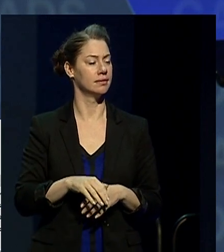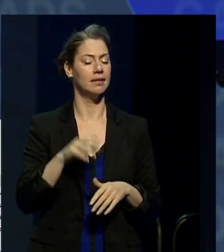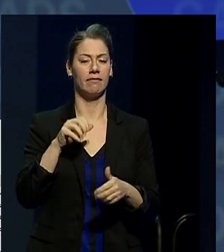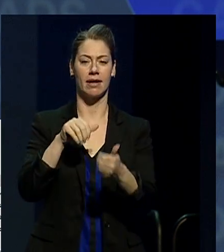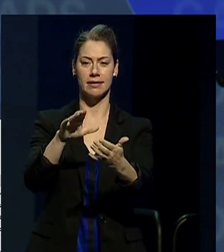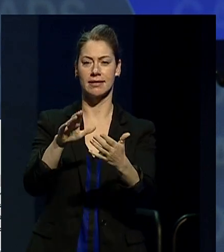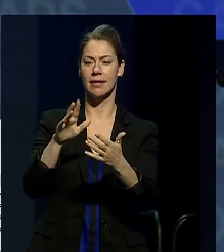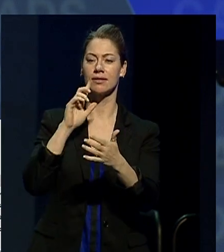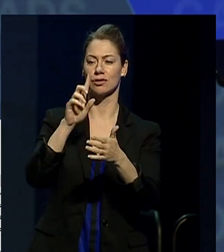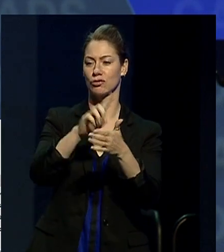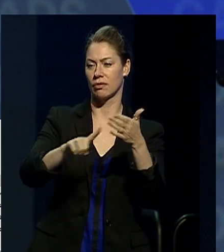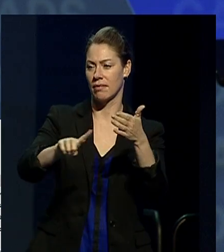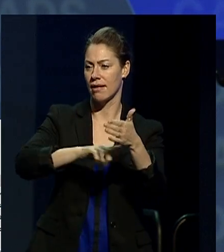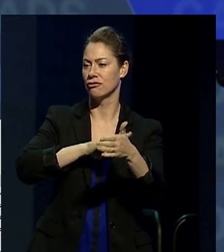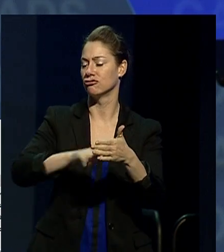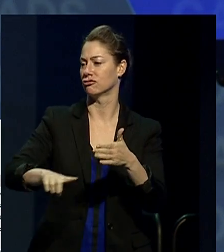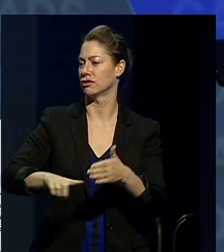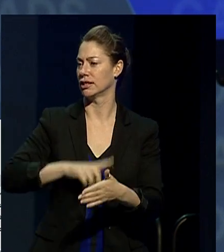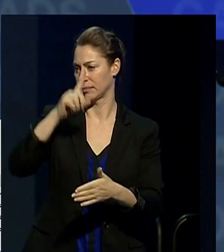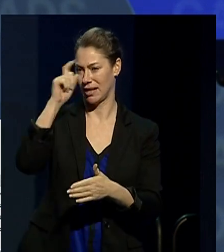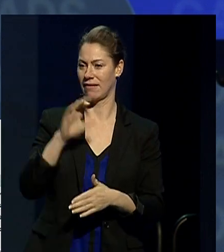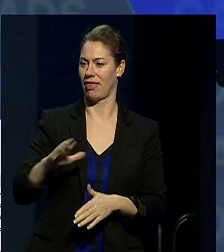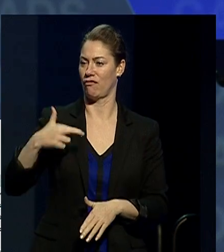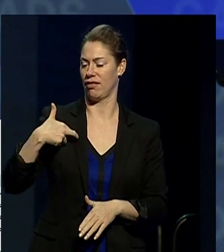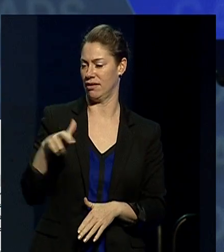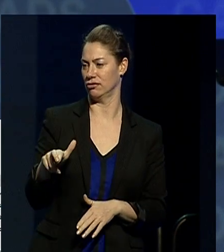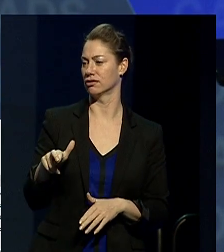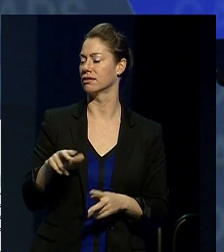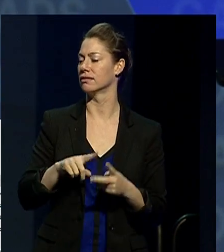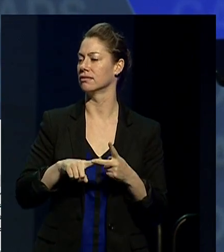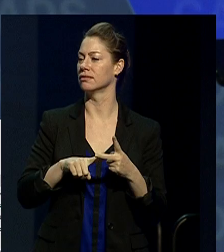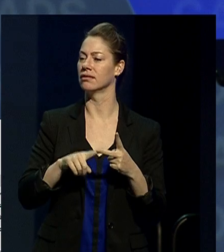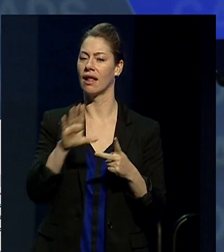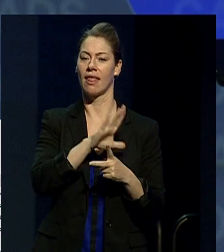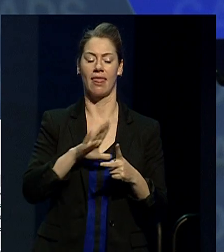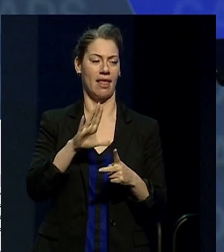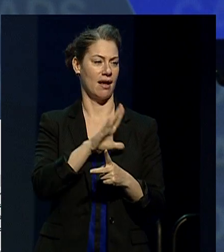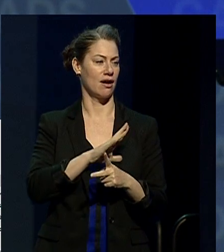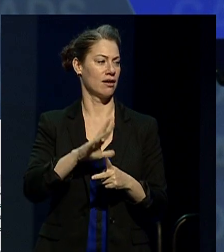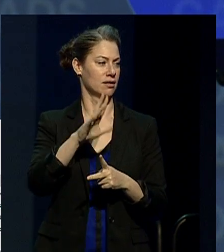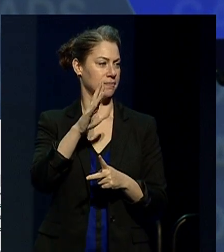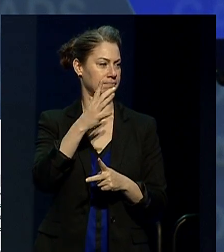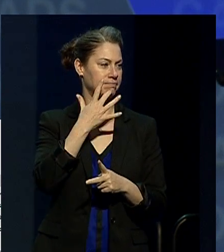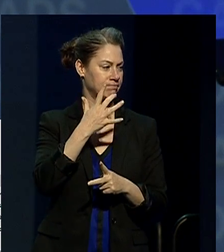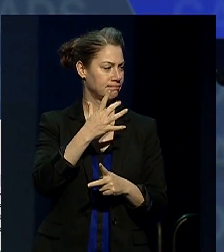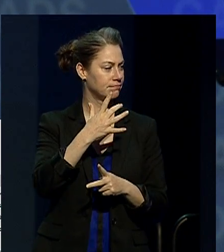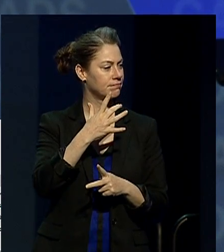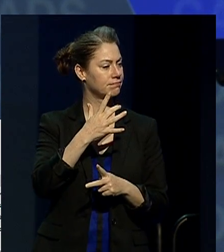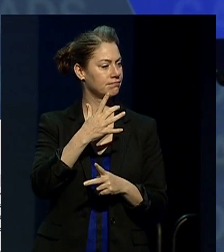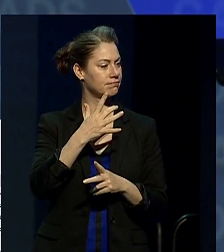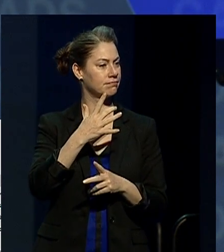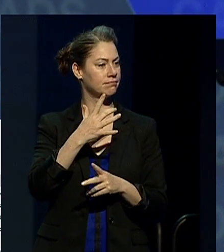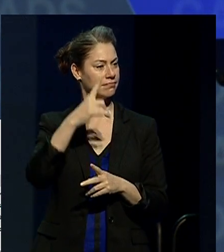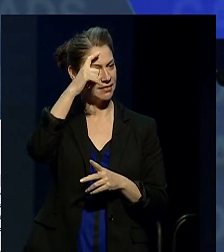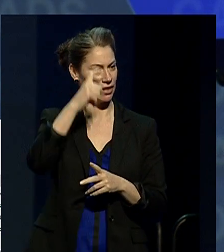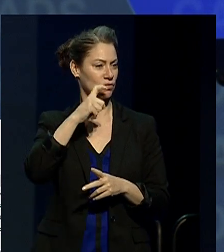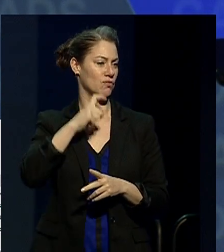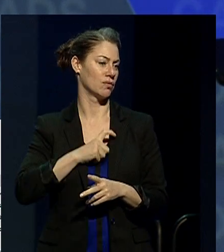facing discrimination because of their religion or their orientation, we're on the front